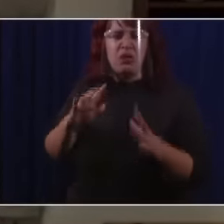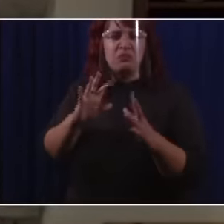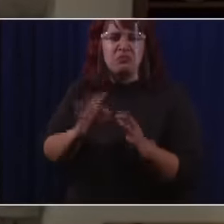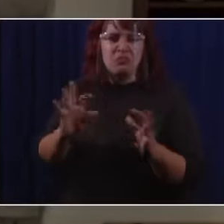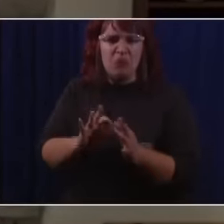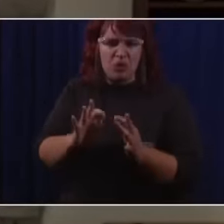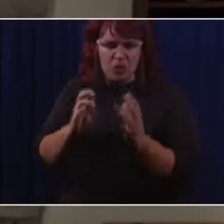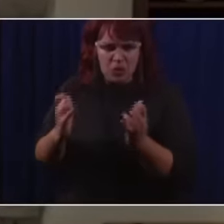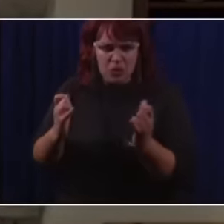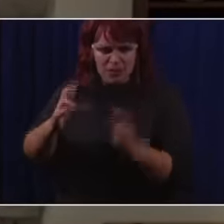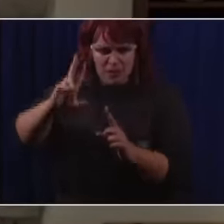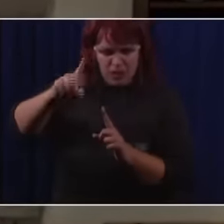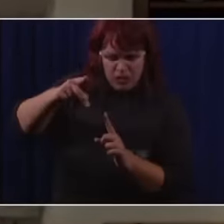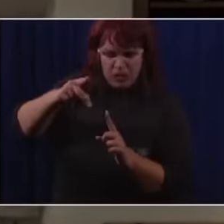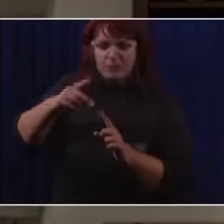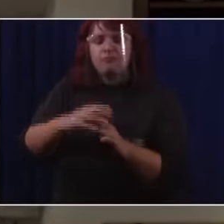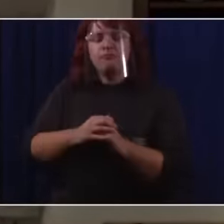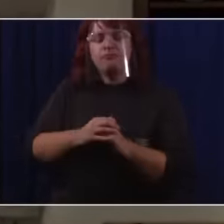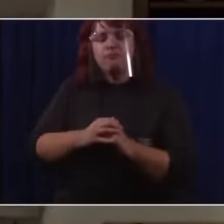And I talk to him,